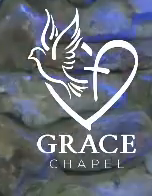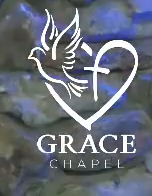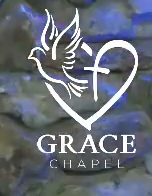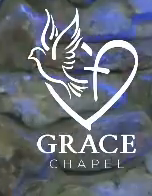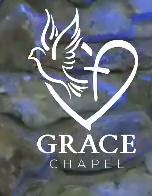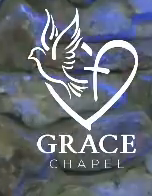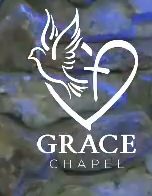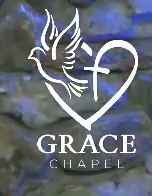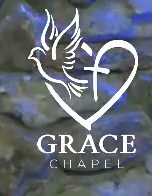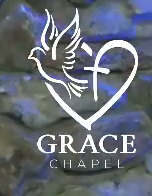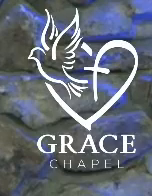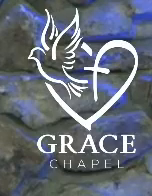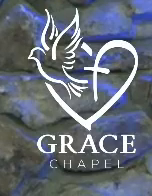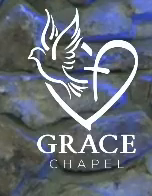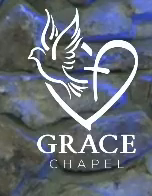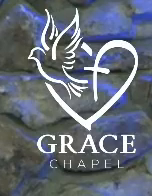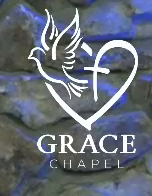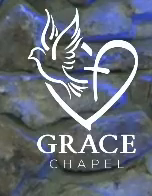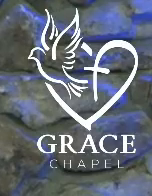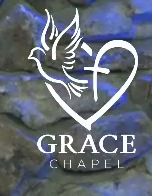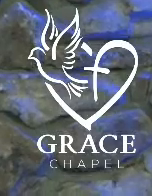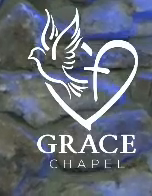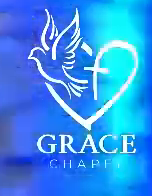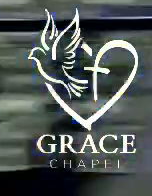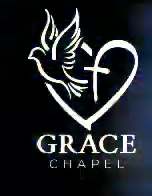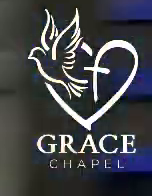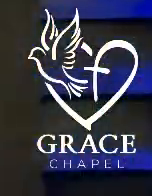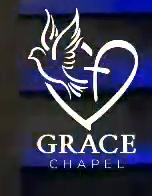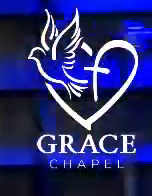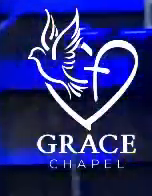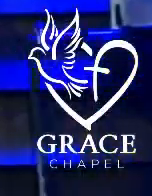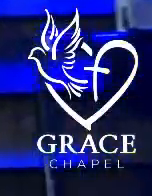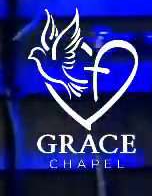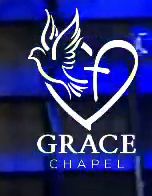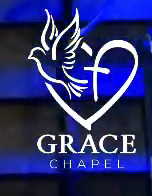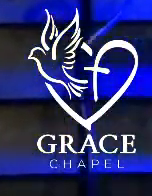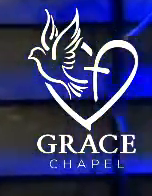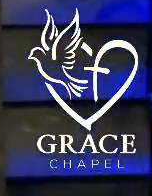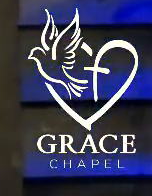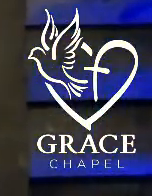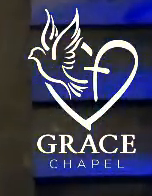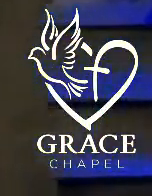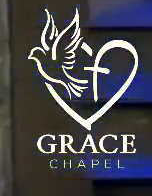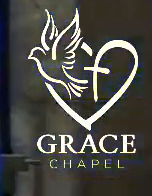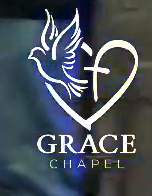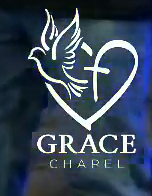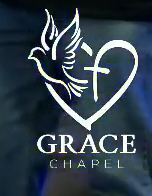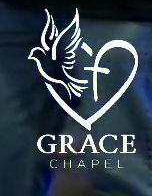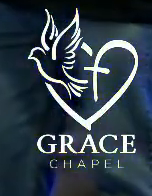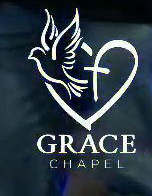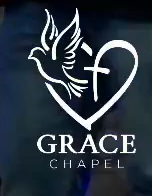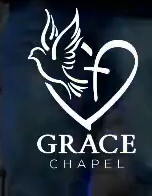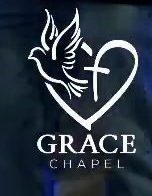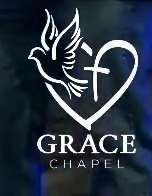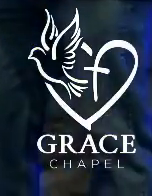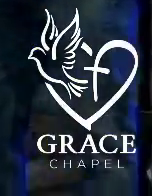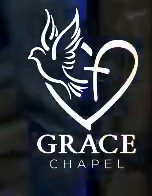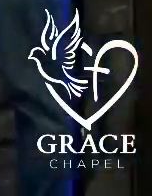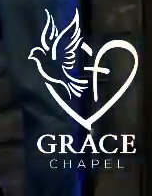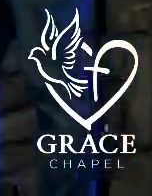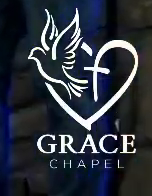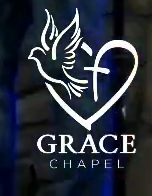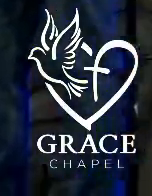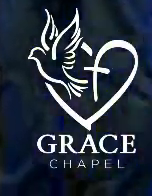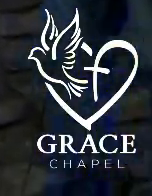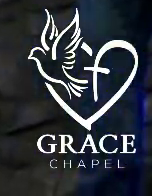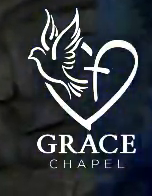for that this morning. Amen. I thought of two things during that psalm. The first thing, if he's the well that never runs dry, if we're